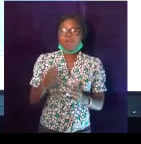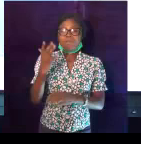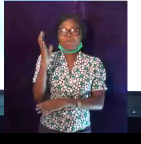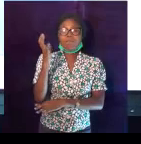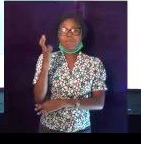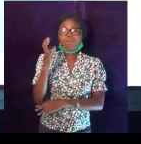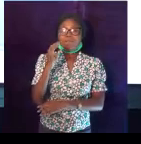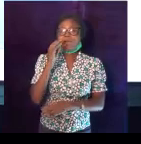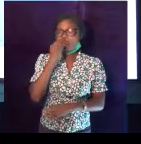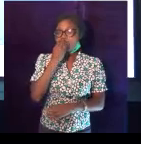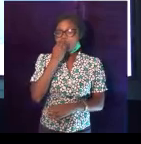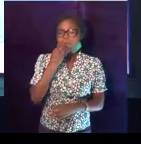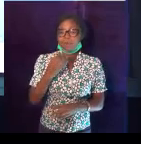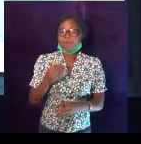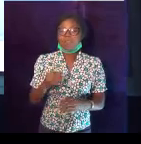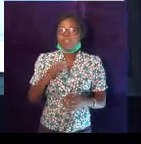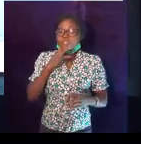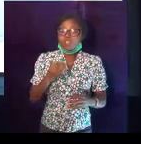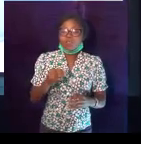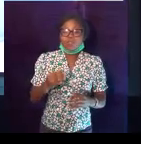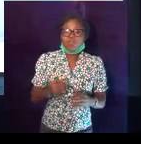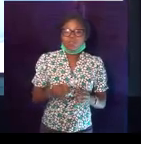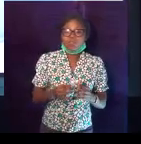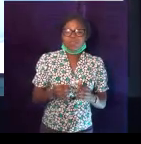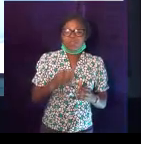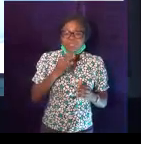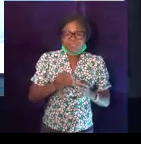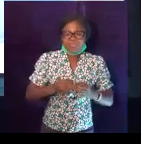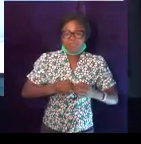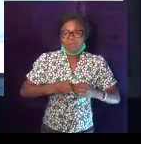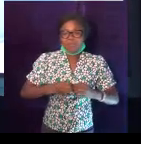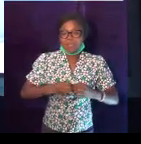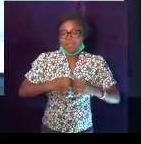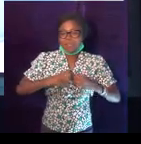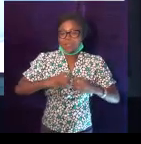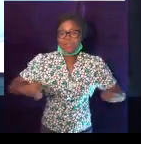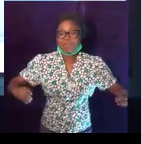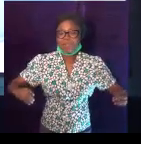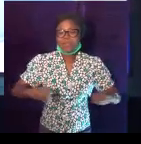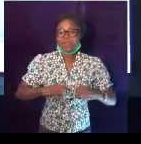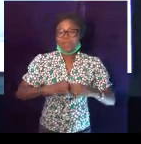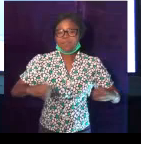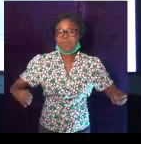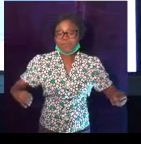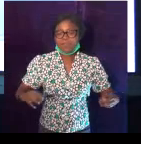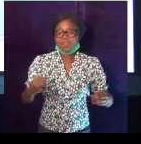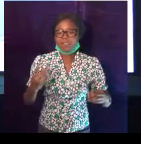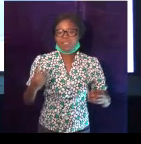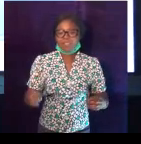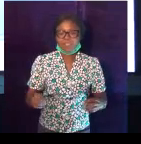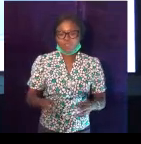vegetation, these flower beds, just serves as sort of a divider,